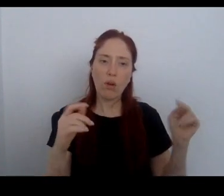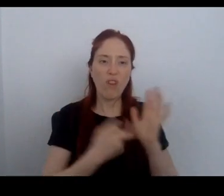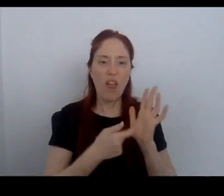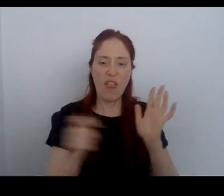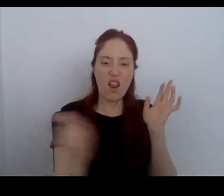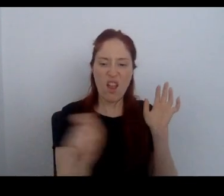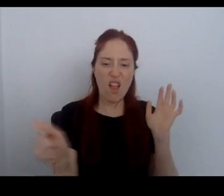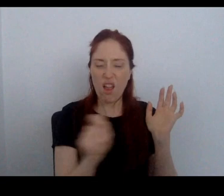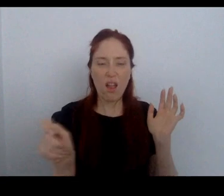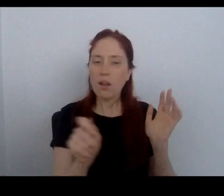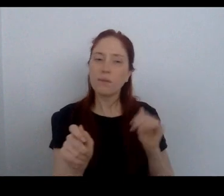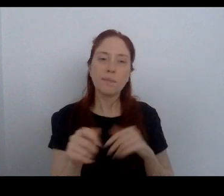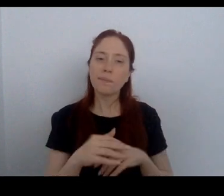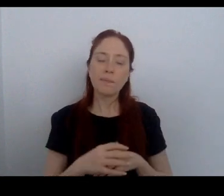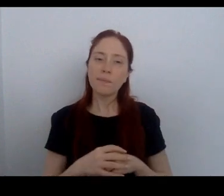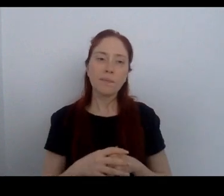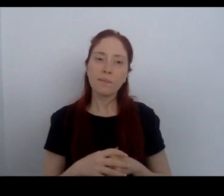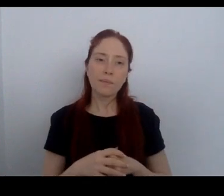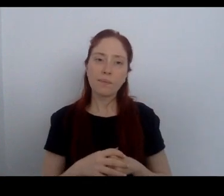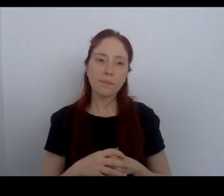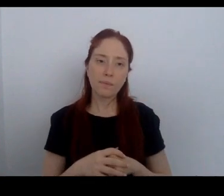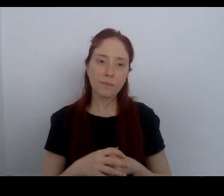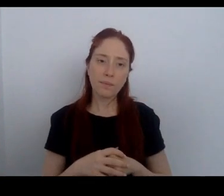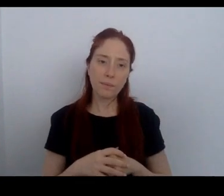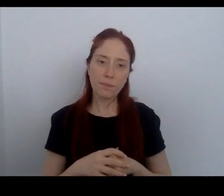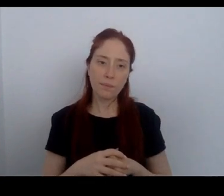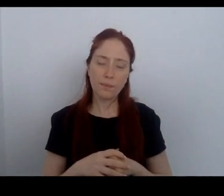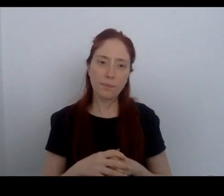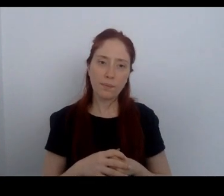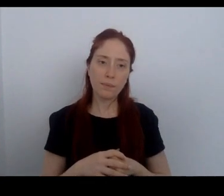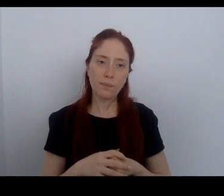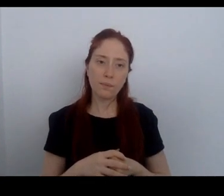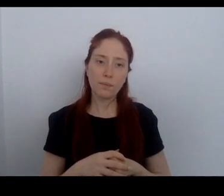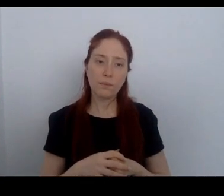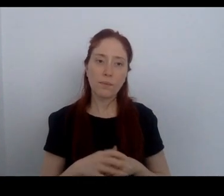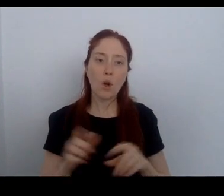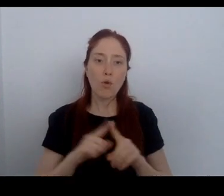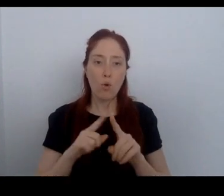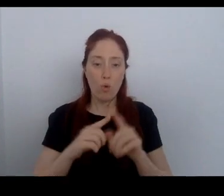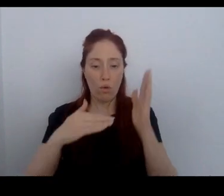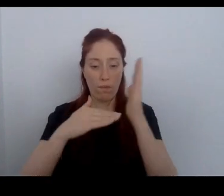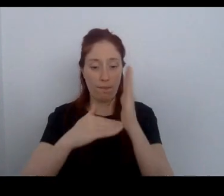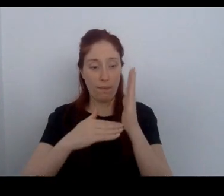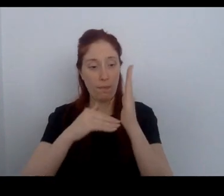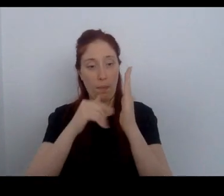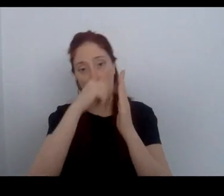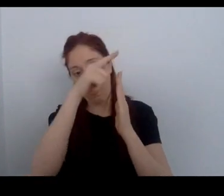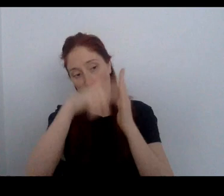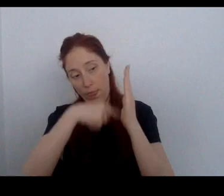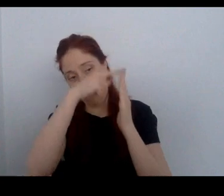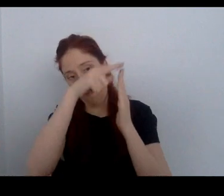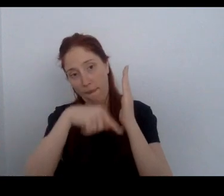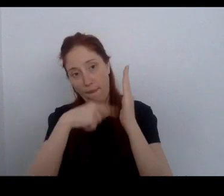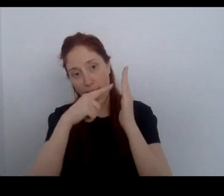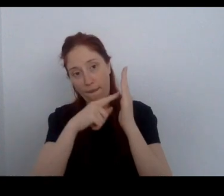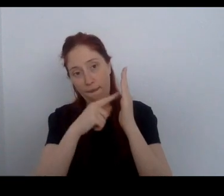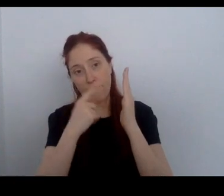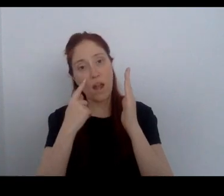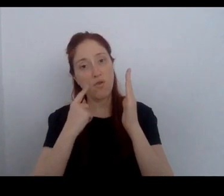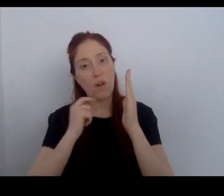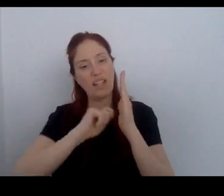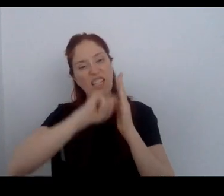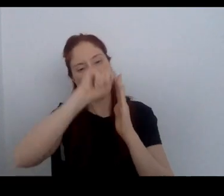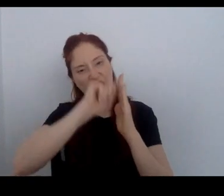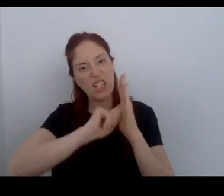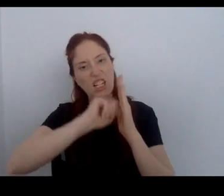And even on the backrest, like I'm having my lines going up and down to kind of